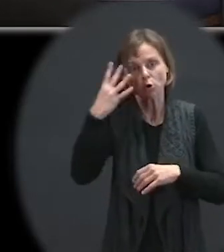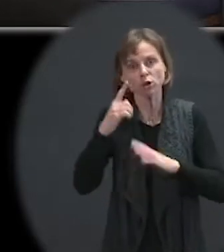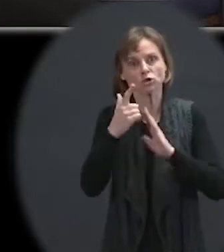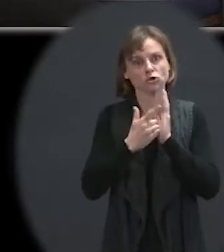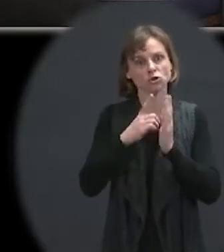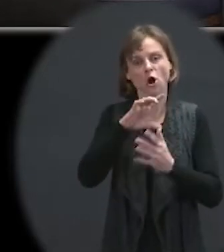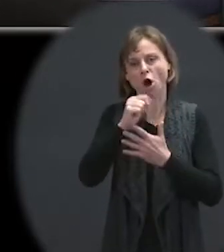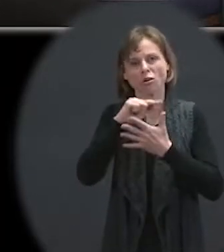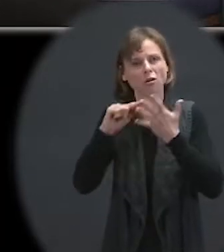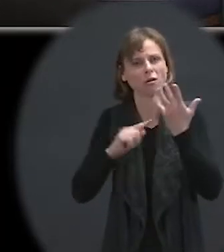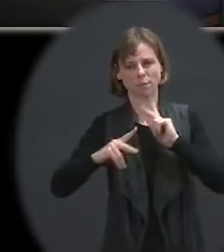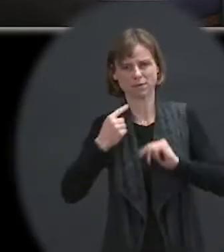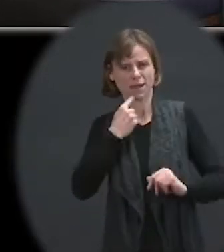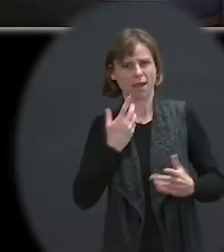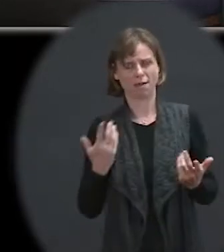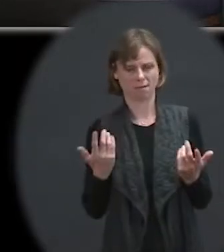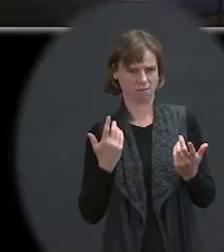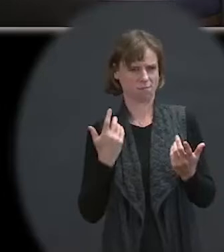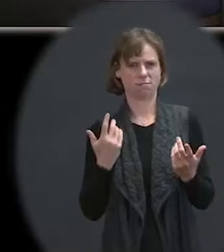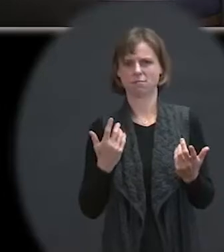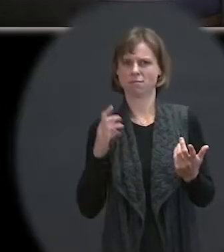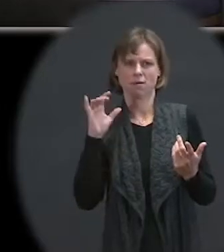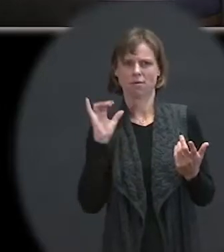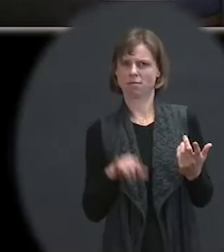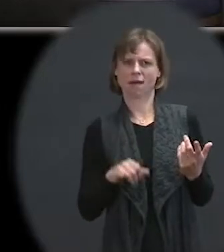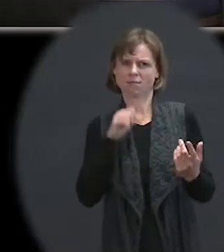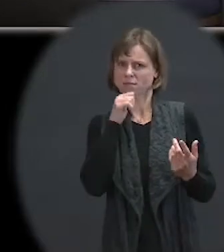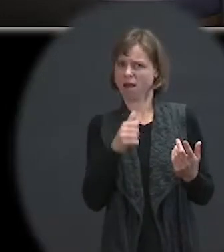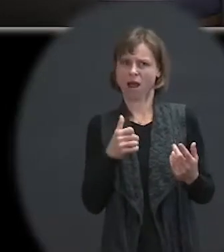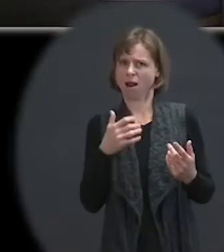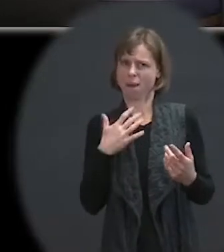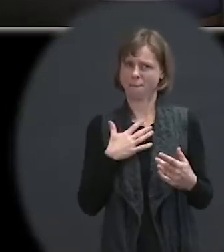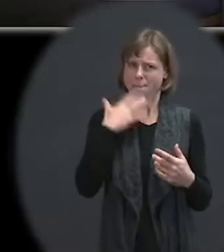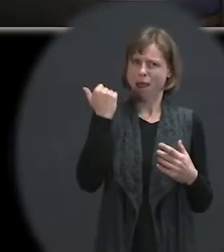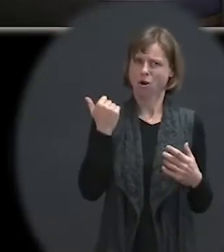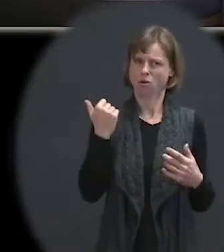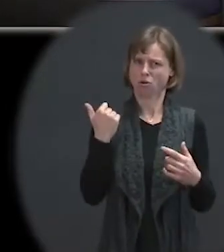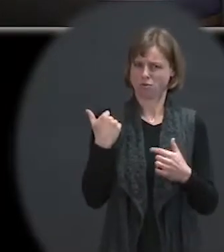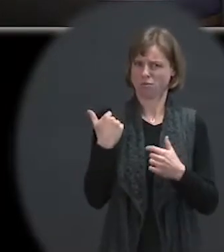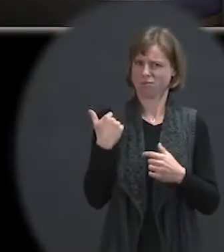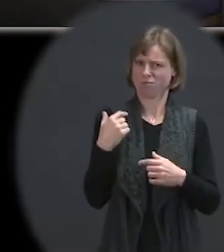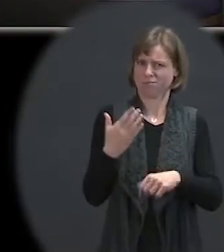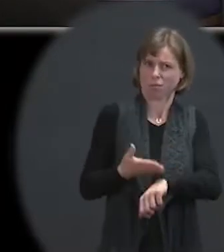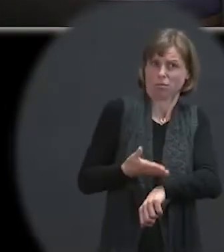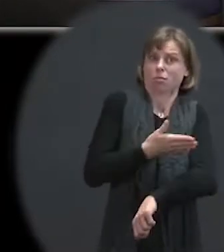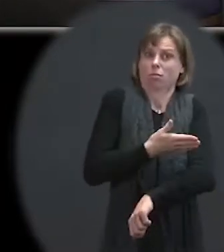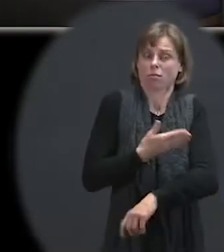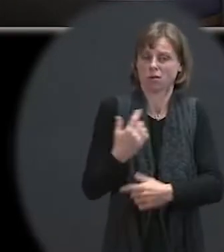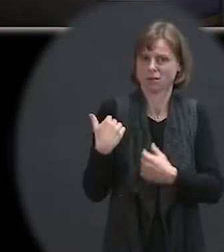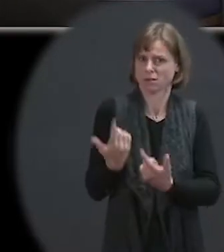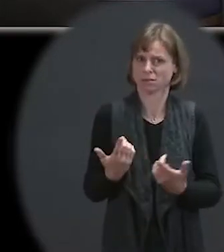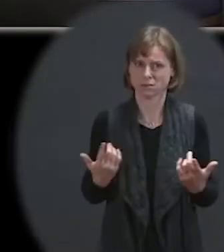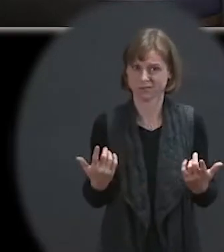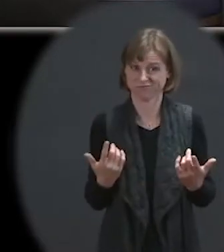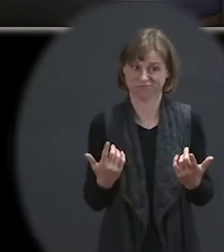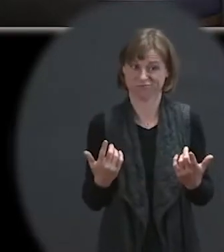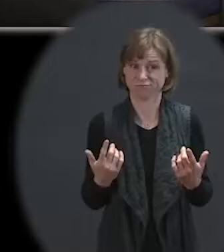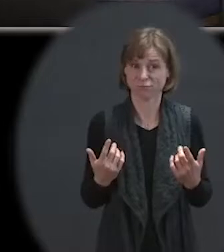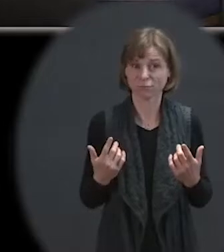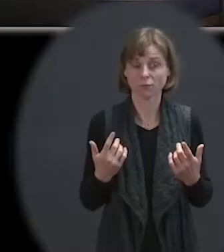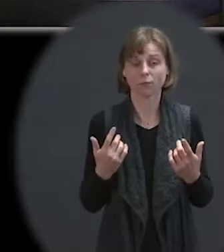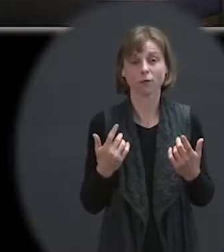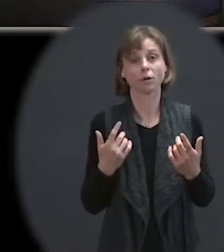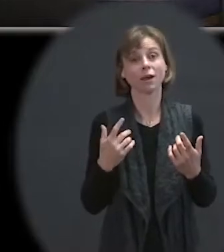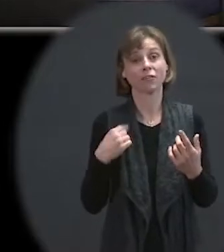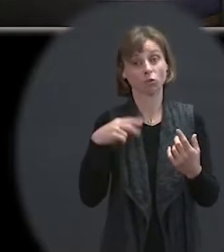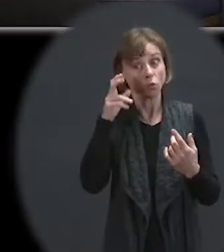advocates, seeing all of this and saying, this isn't that much better than what was going on before. In regards to the HHS, the use of the HHS facility,